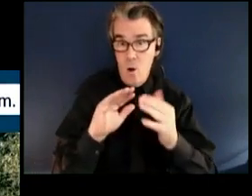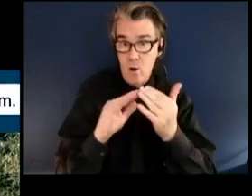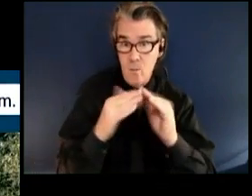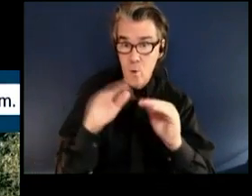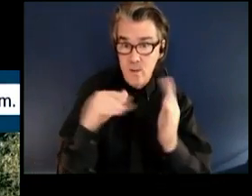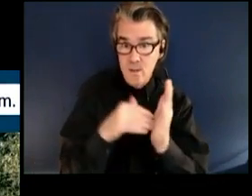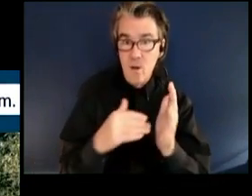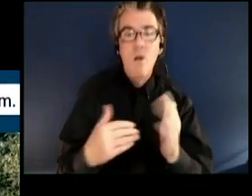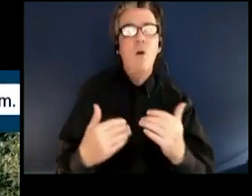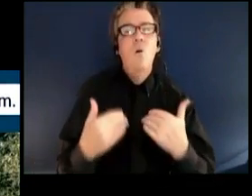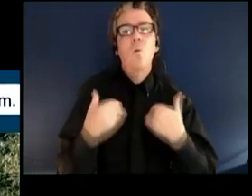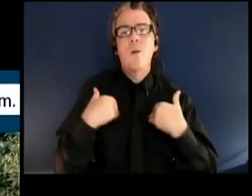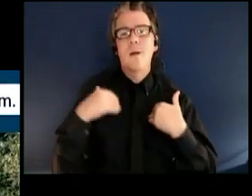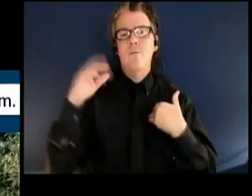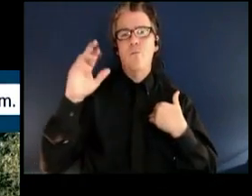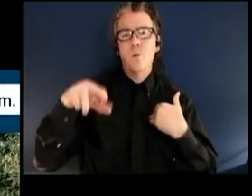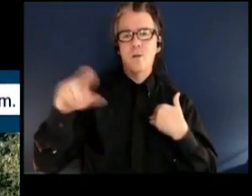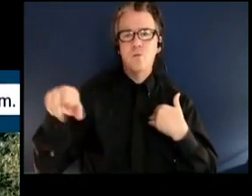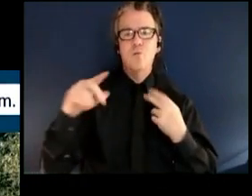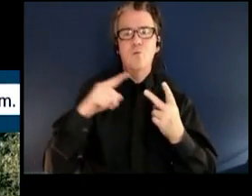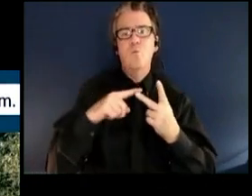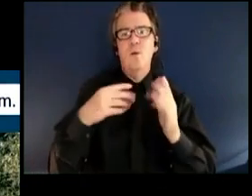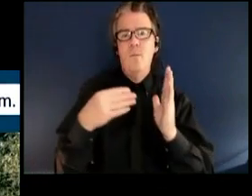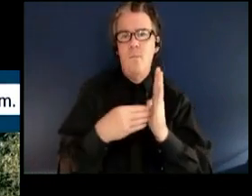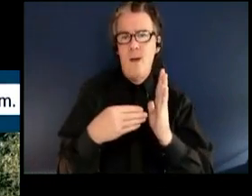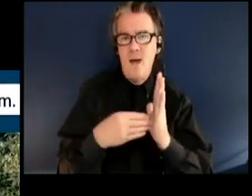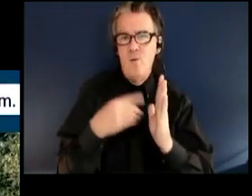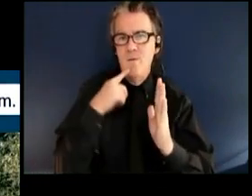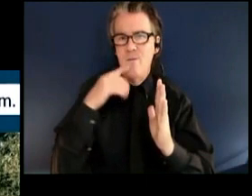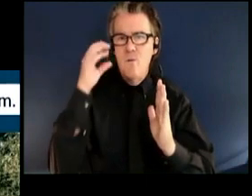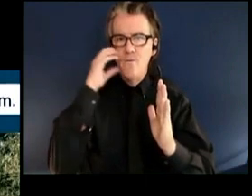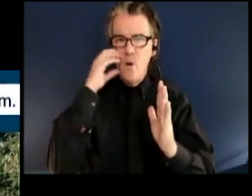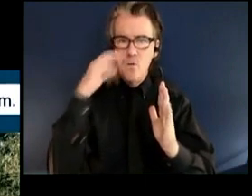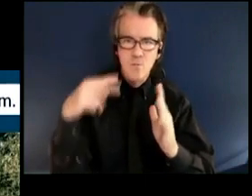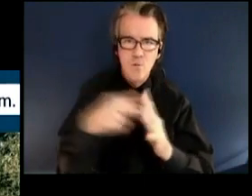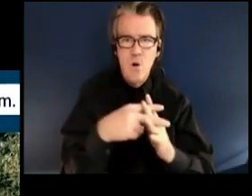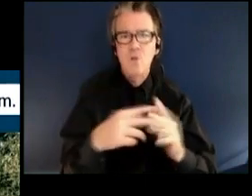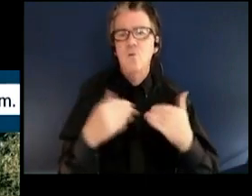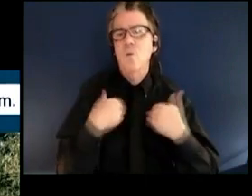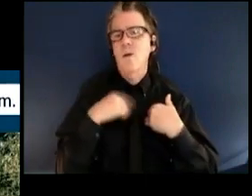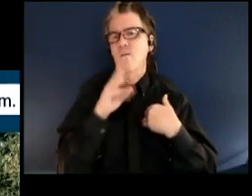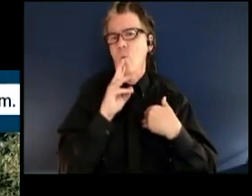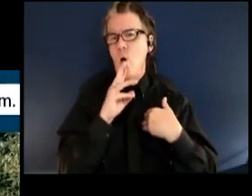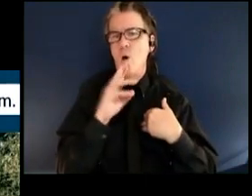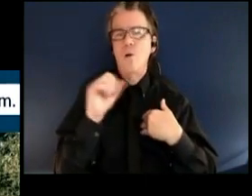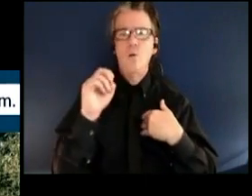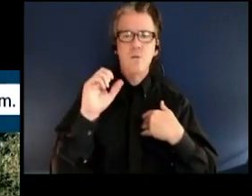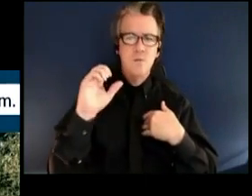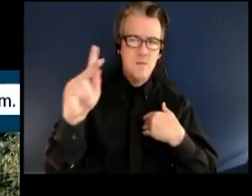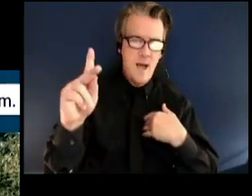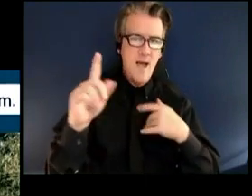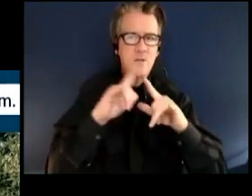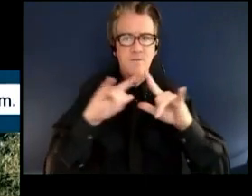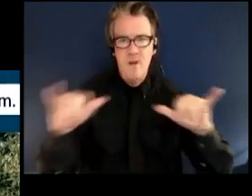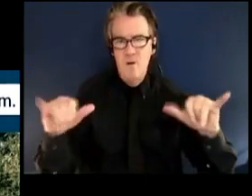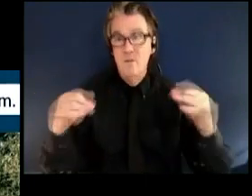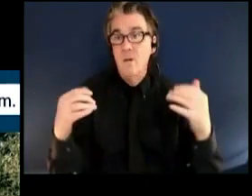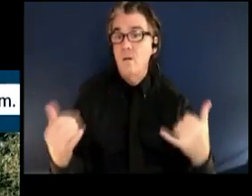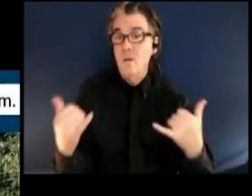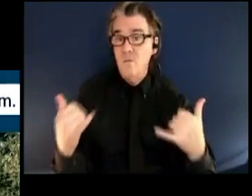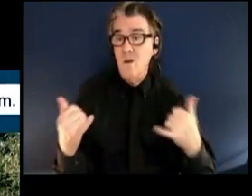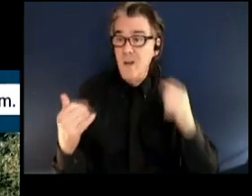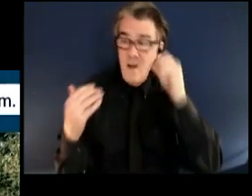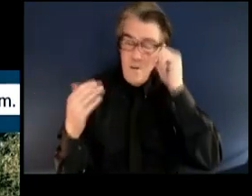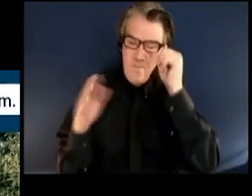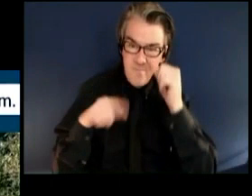Folks can get water, light snacks, and it's also getting cooler in some of these areas. So blankets will be available,